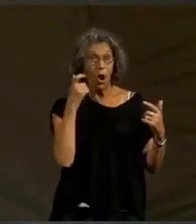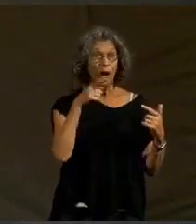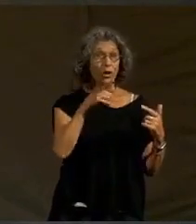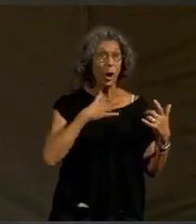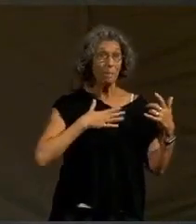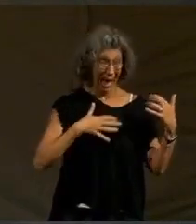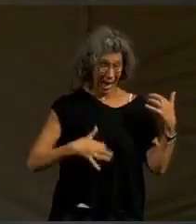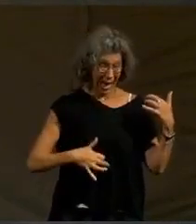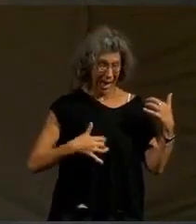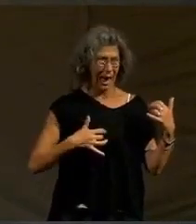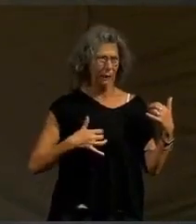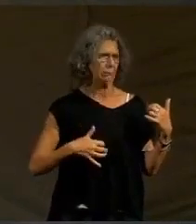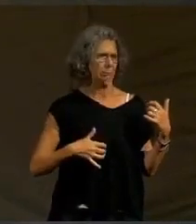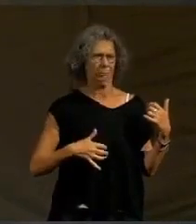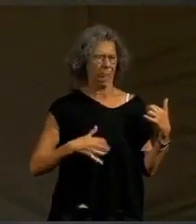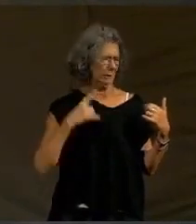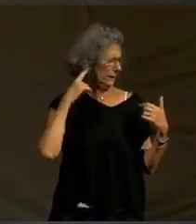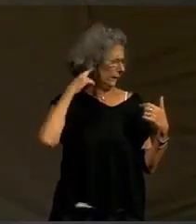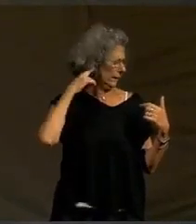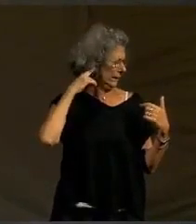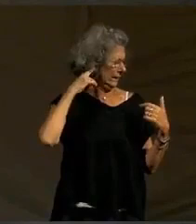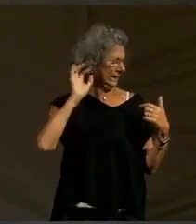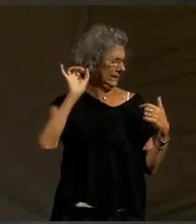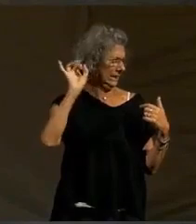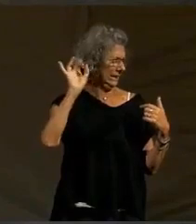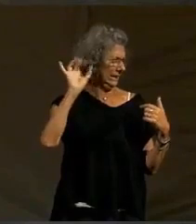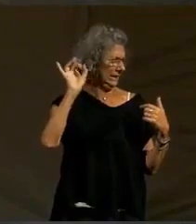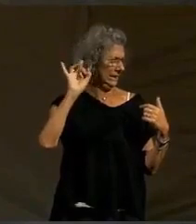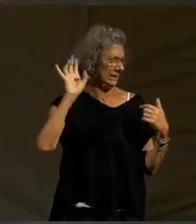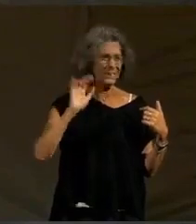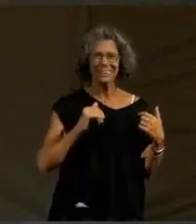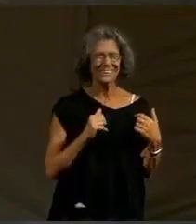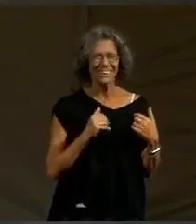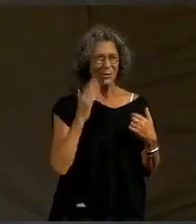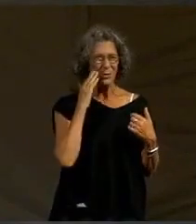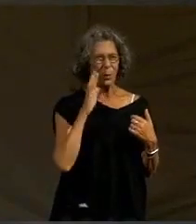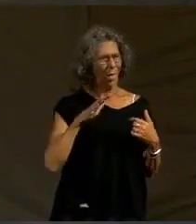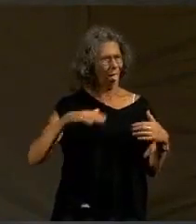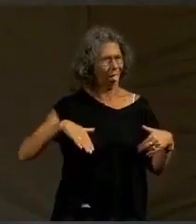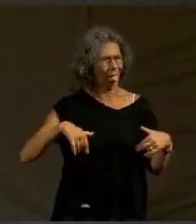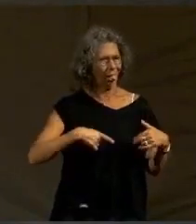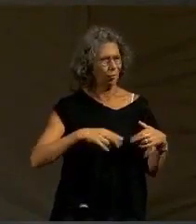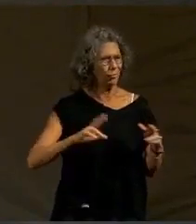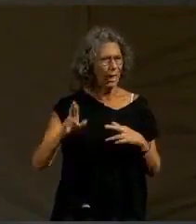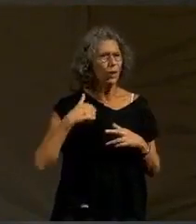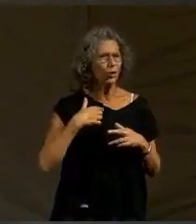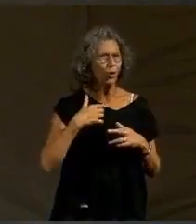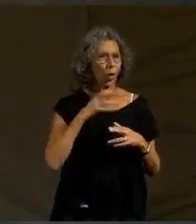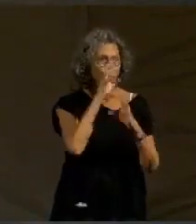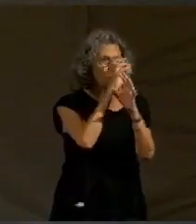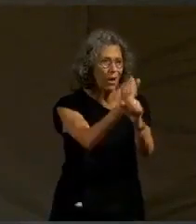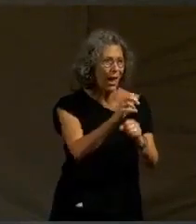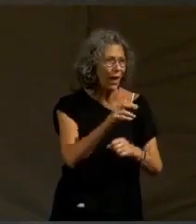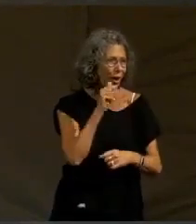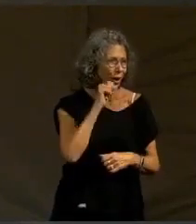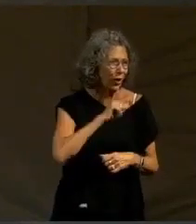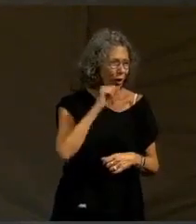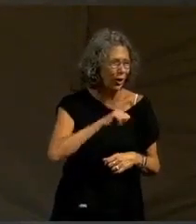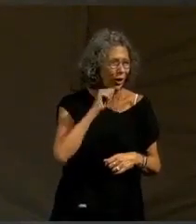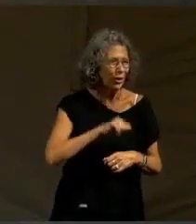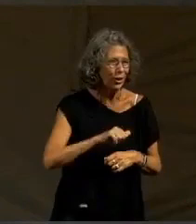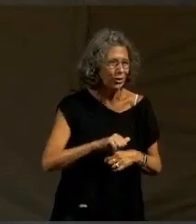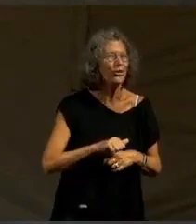wasn't gonna get no women like that. I had to go back to the Mel Bay Big Note Songbook, and I found out if you're a guitar player, what you need is